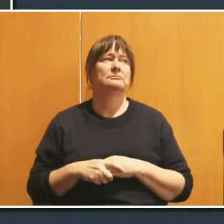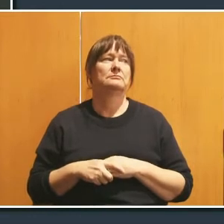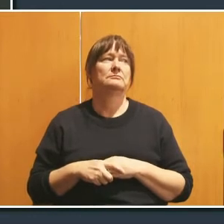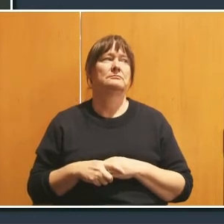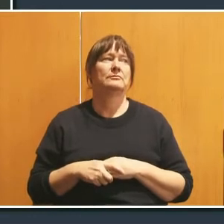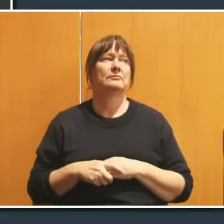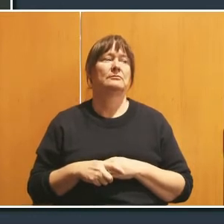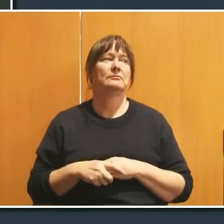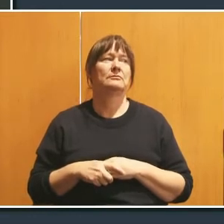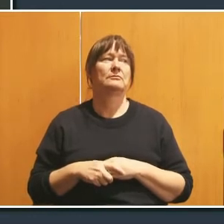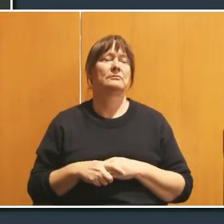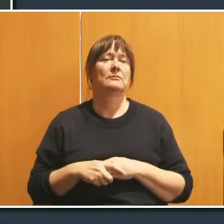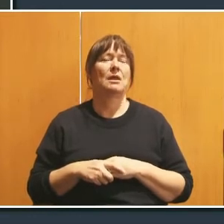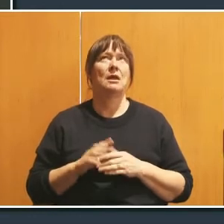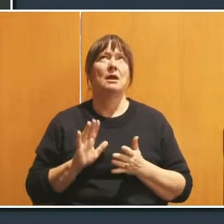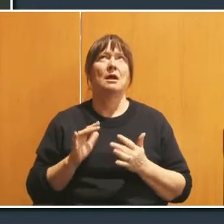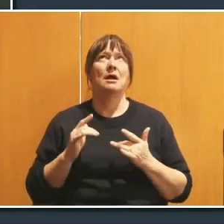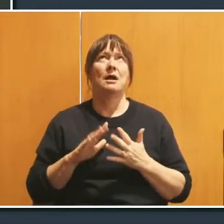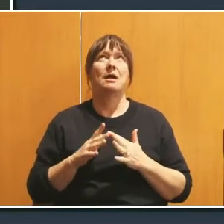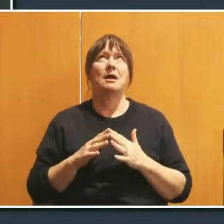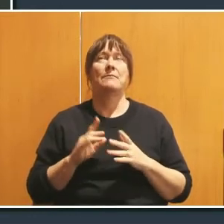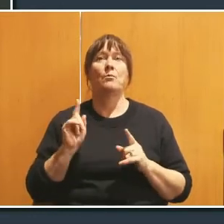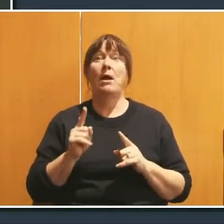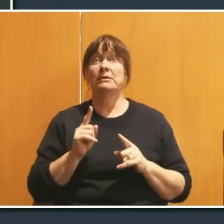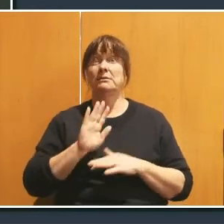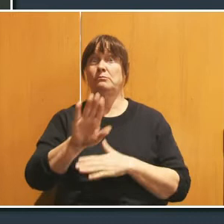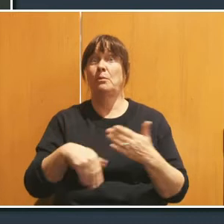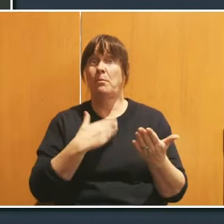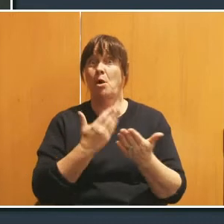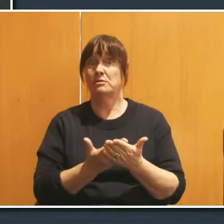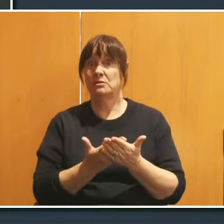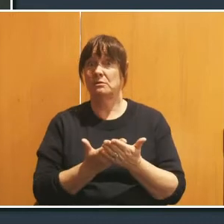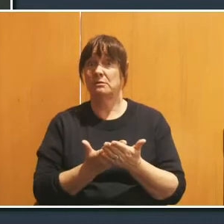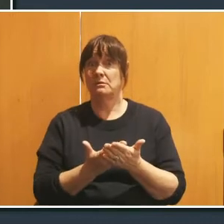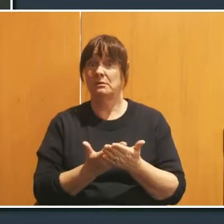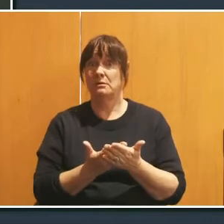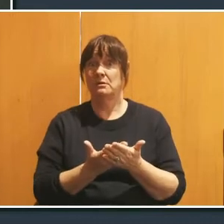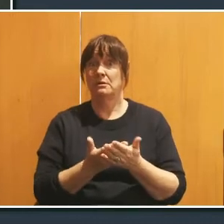one of our proposals would be to